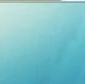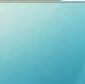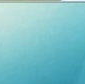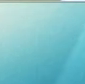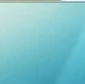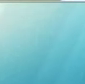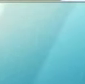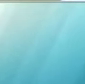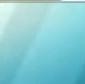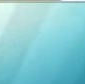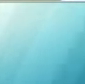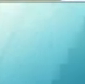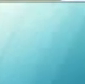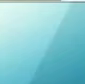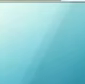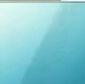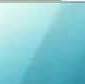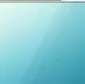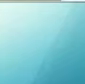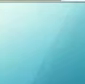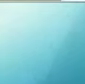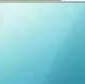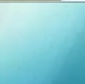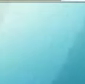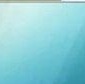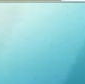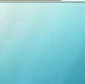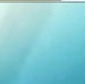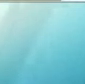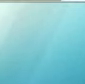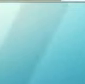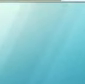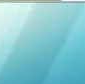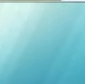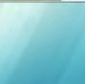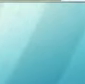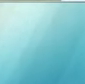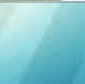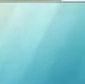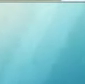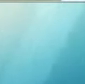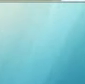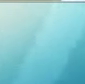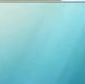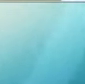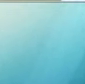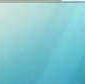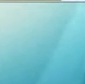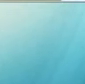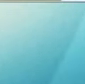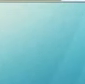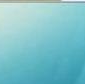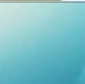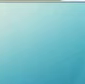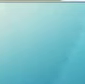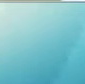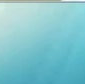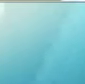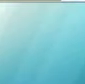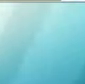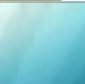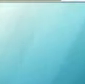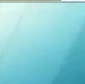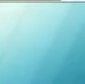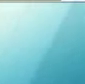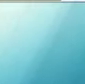first being from Japan, and also from the Netherlands, and also from New Zealand, the details of which you can see